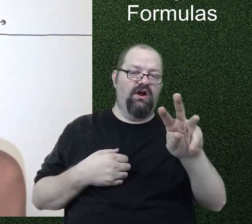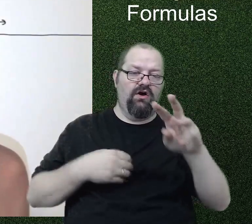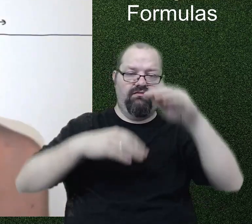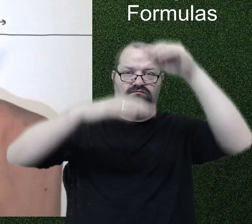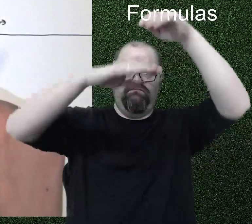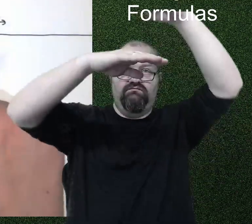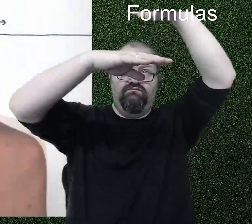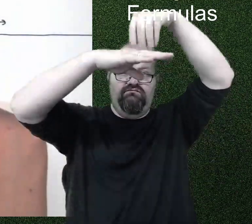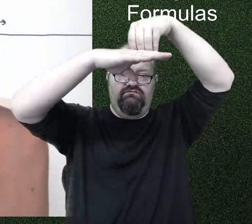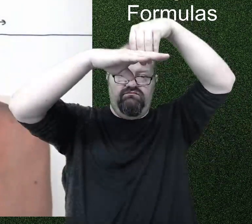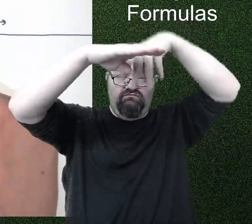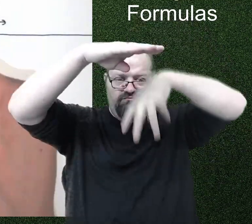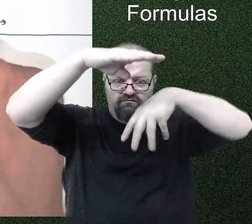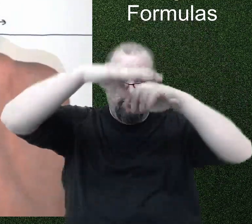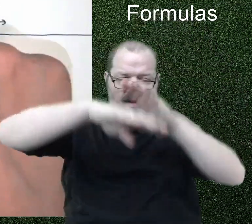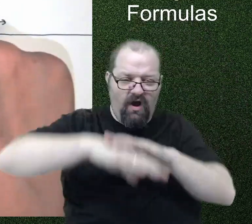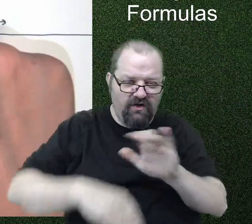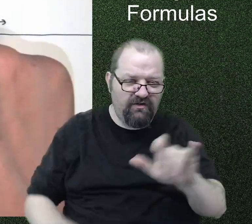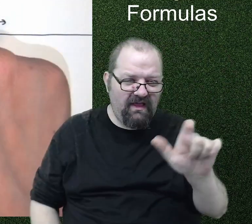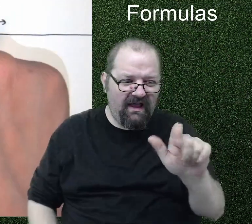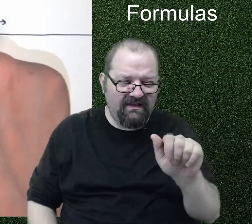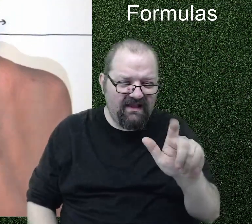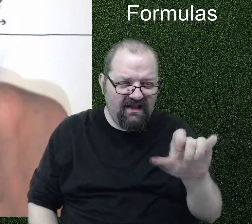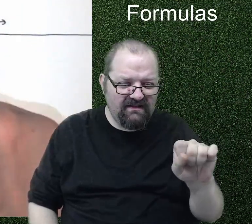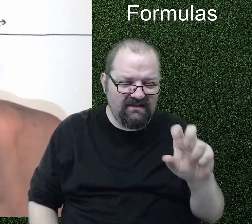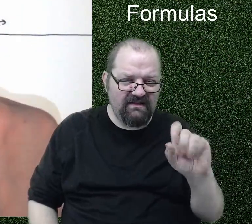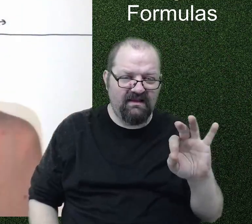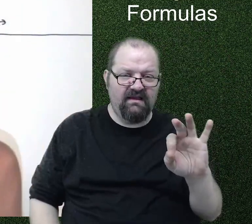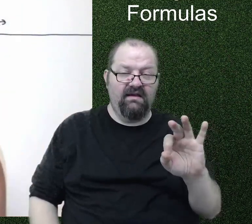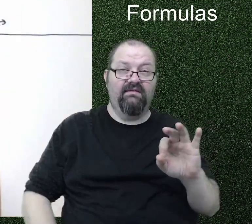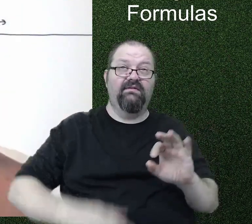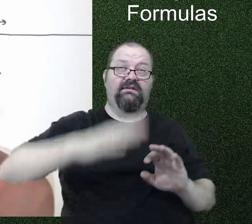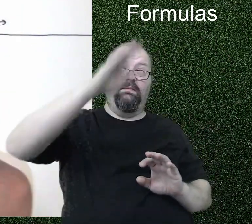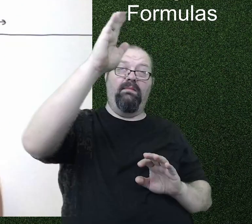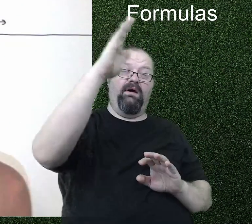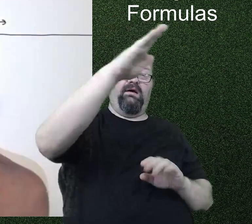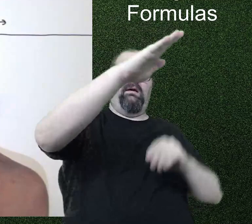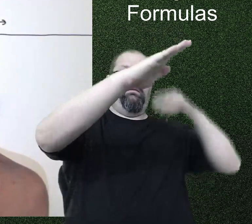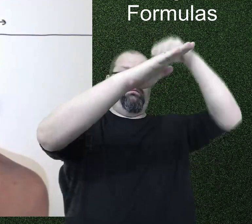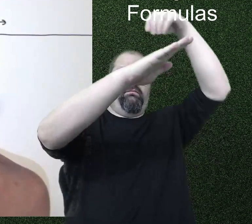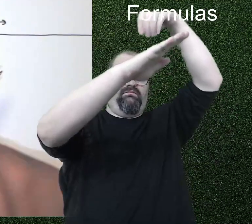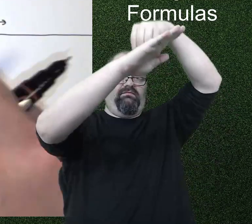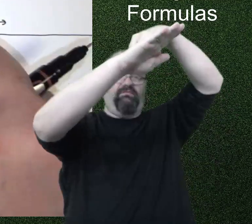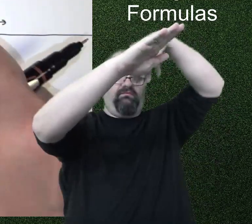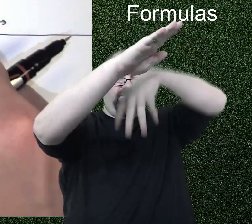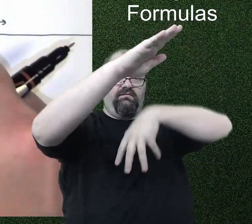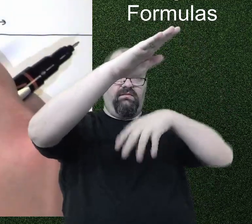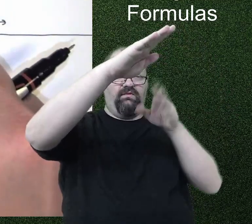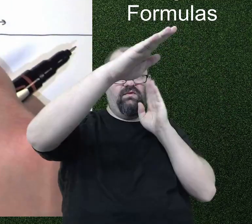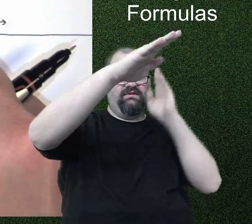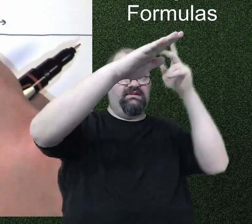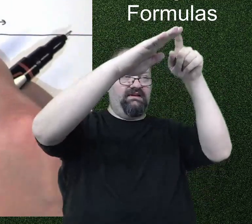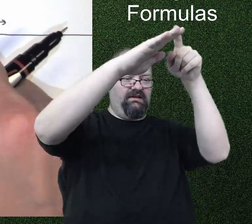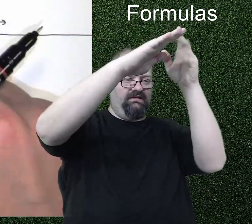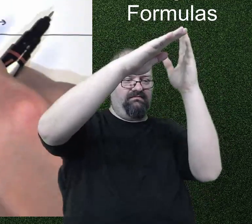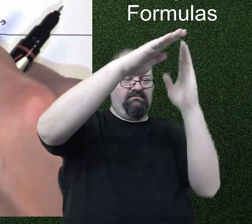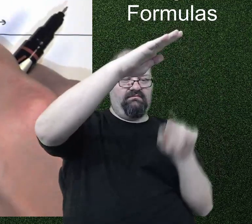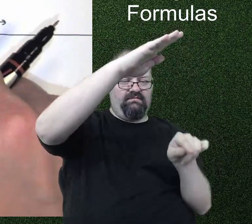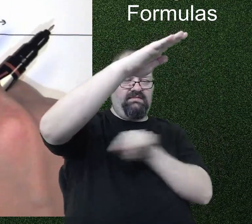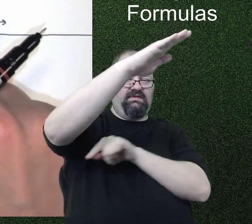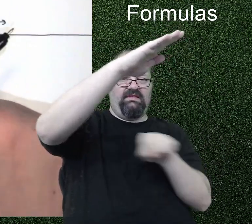x-axis if the sun is above v up here? Well, then we're going to see this. Or if the sun was over